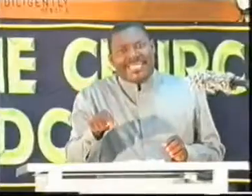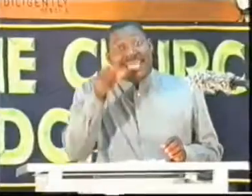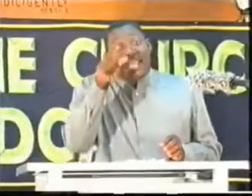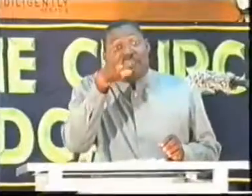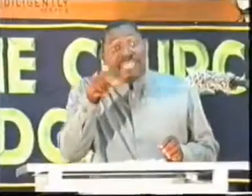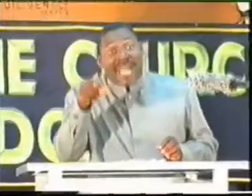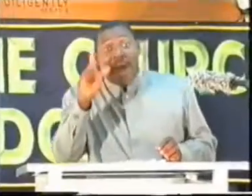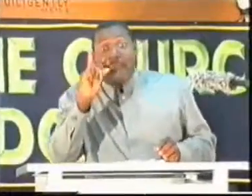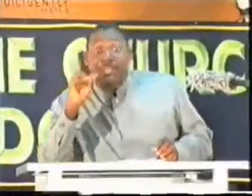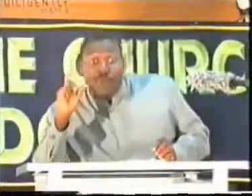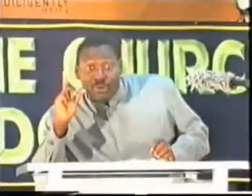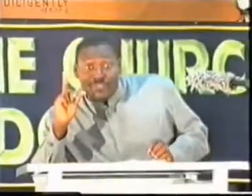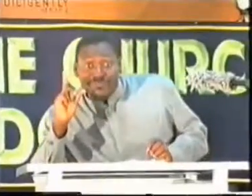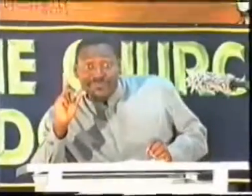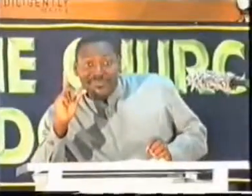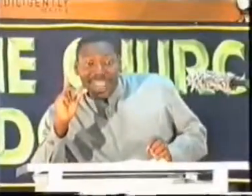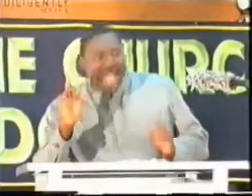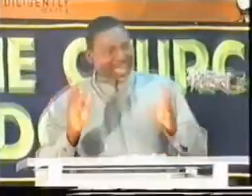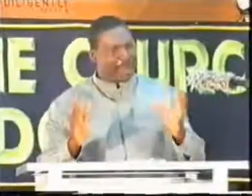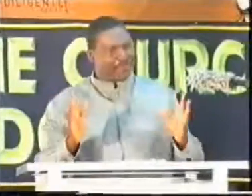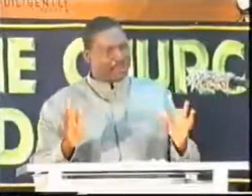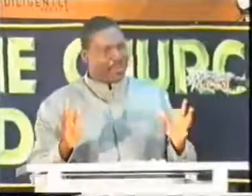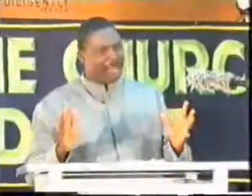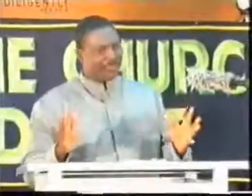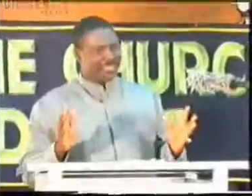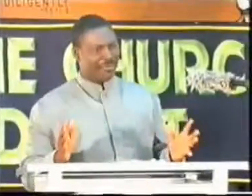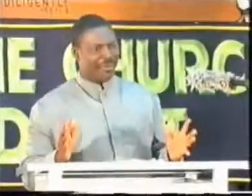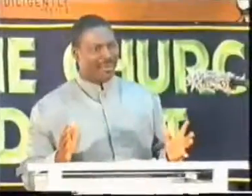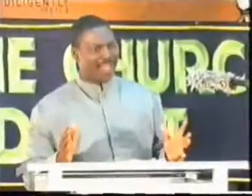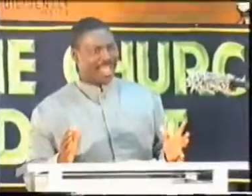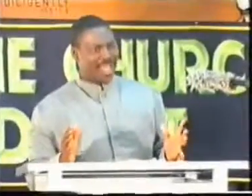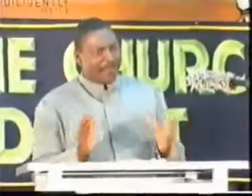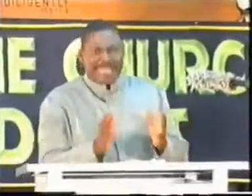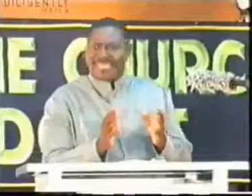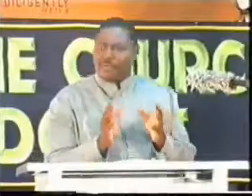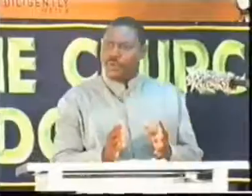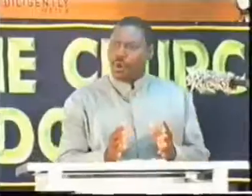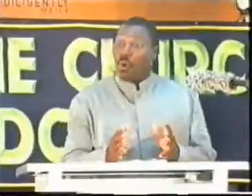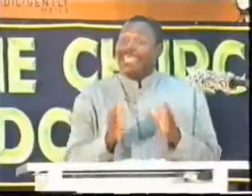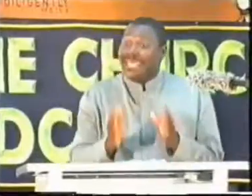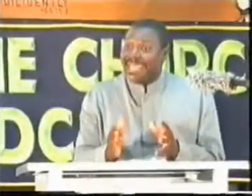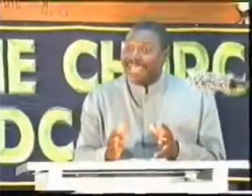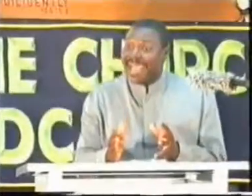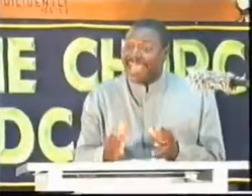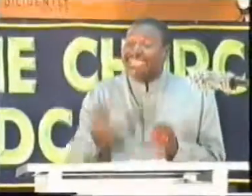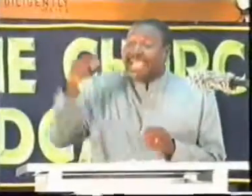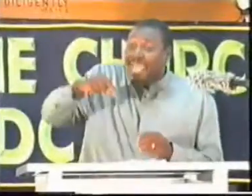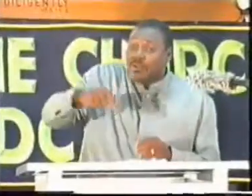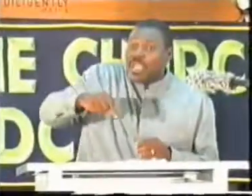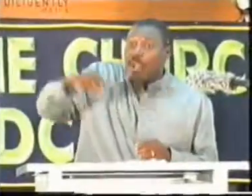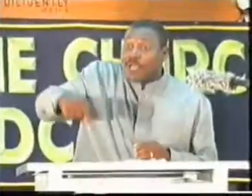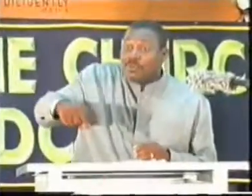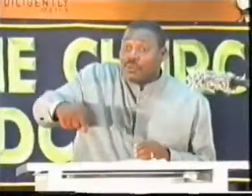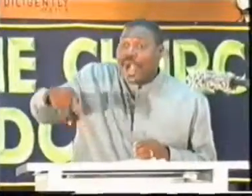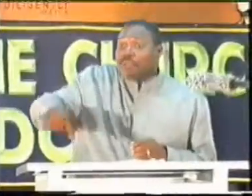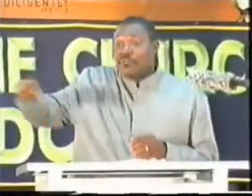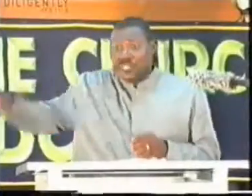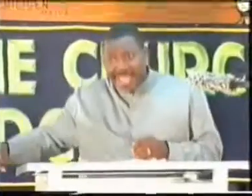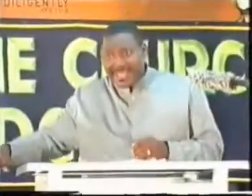10 commandments is older than Levitical priesthood adeba kwetwa so obi ade tu ne trim no no Emransem do no